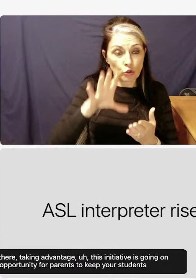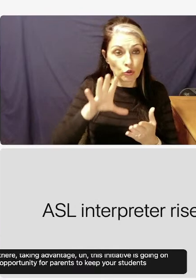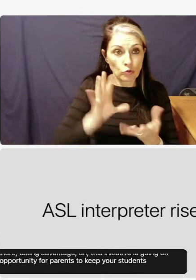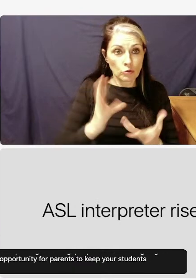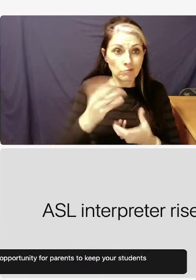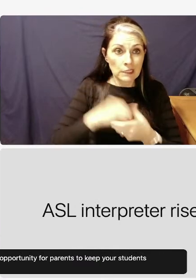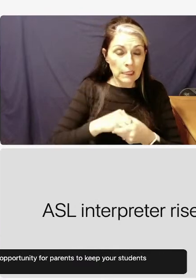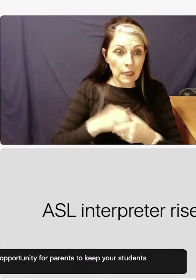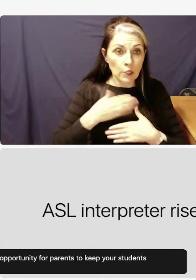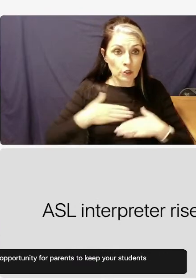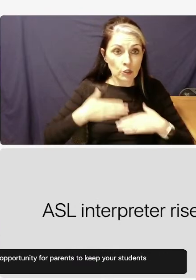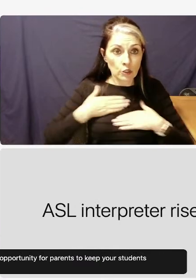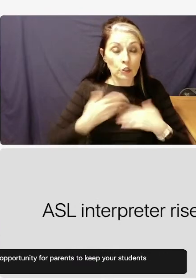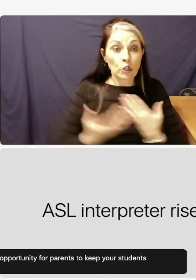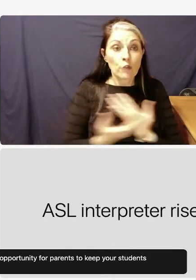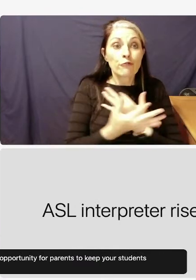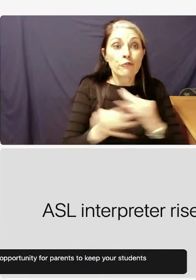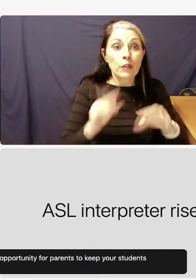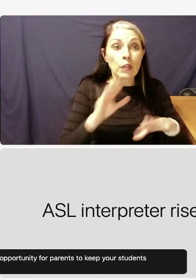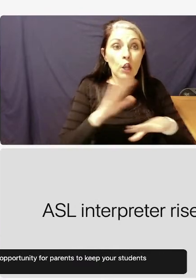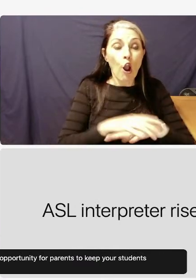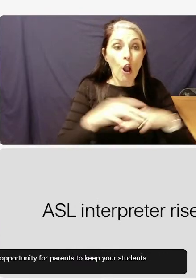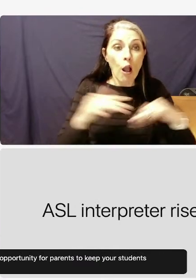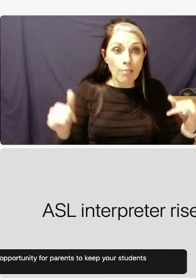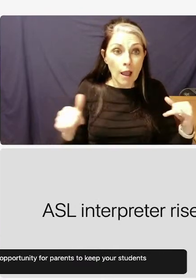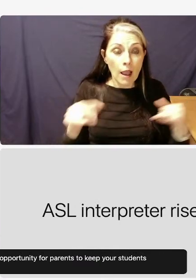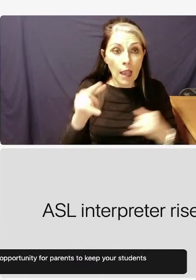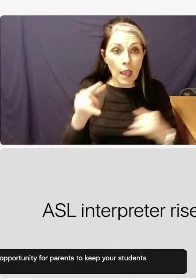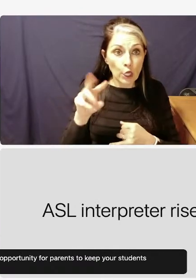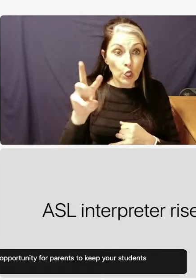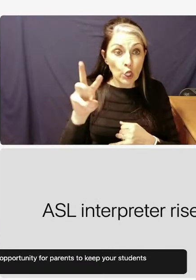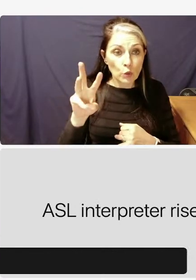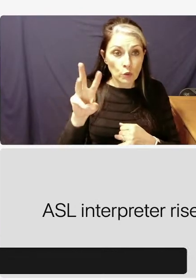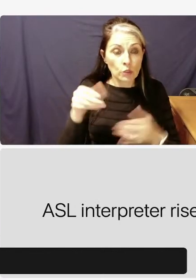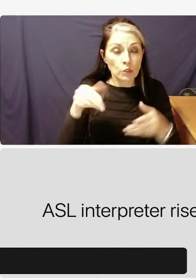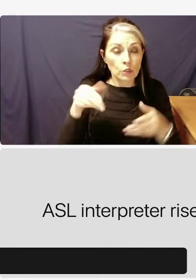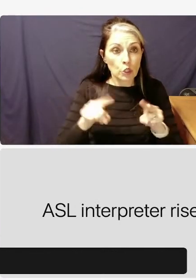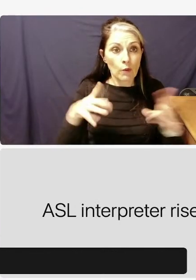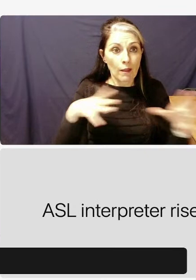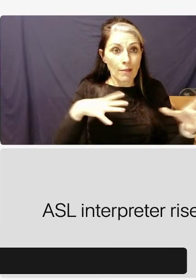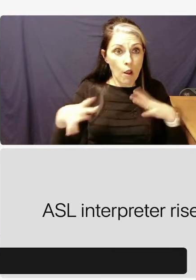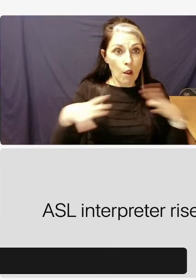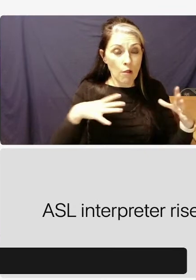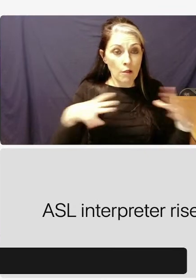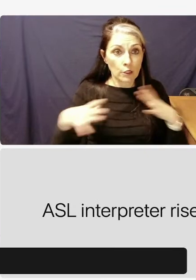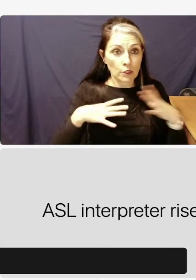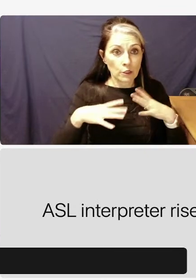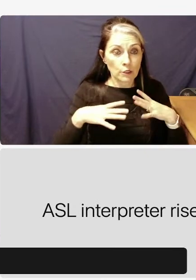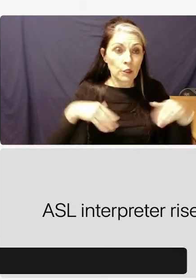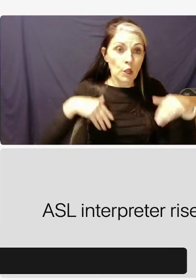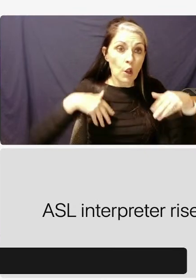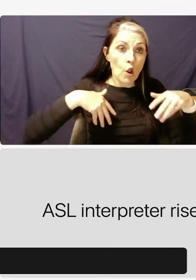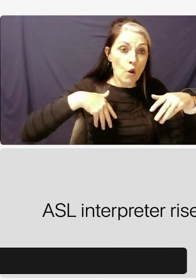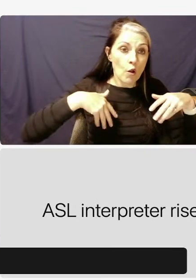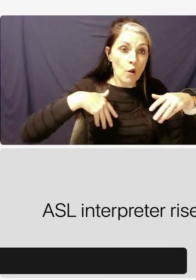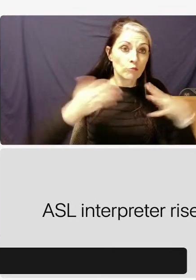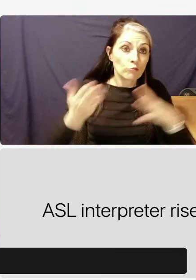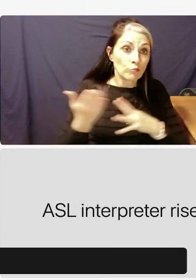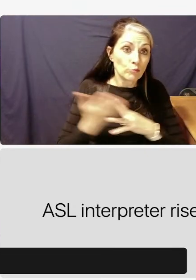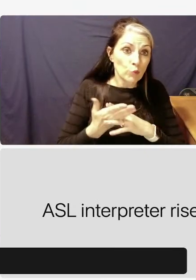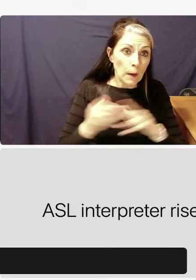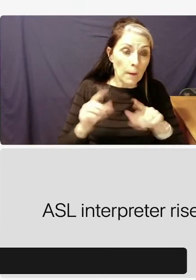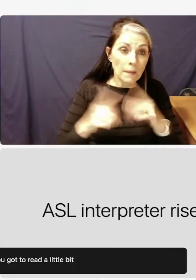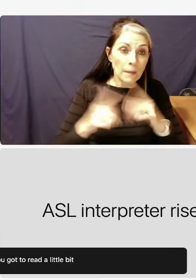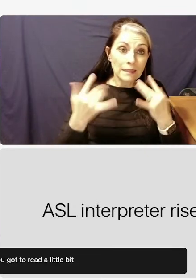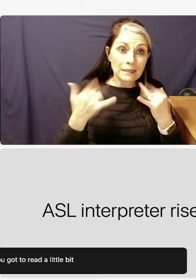reading free online news and literature throughout the holidays so i know you're on holiday break but you got to read a little bit